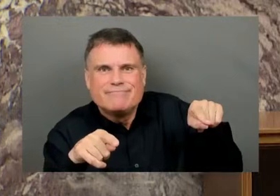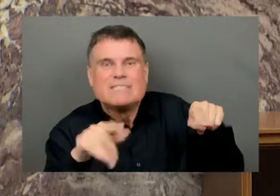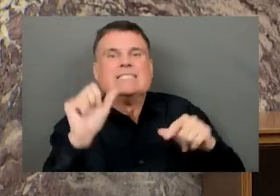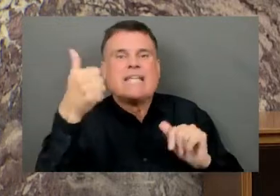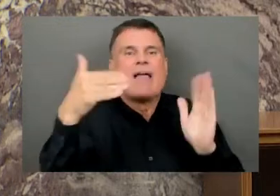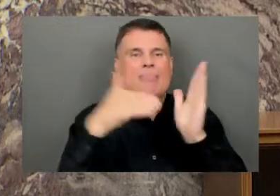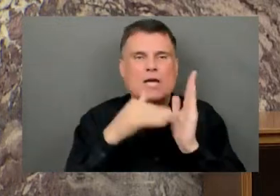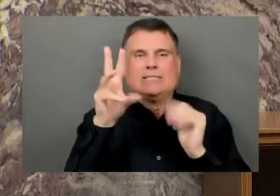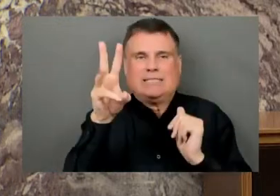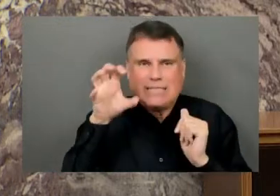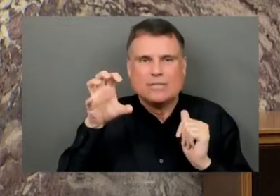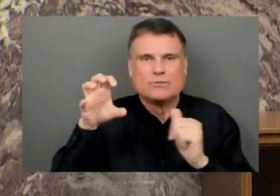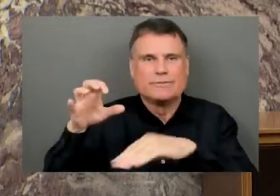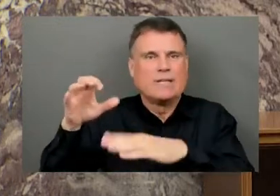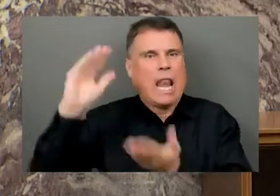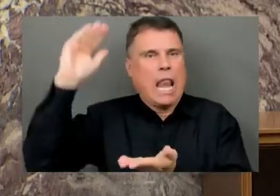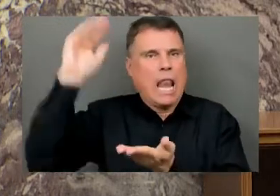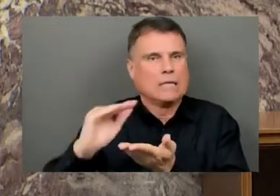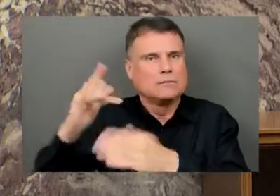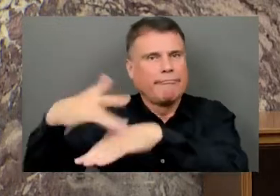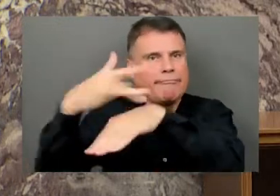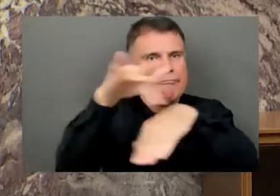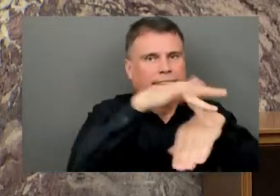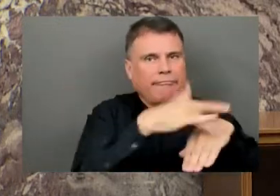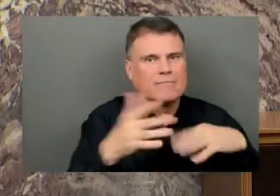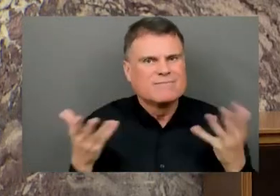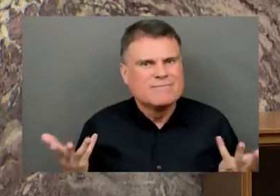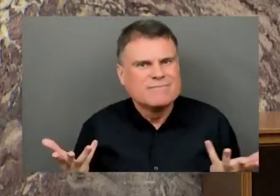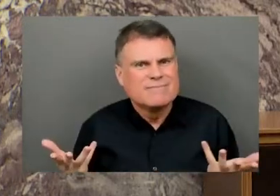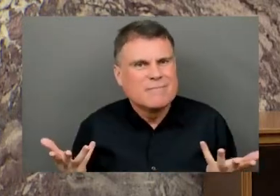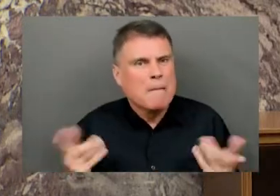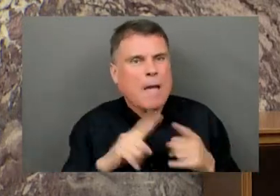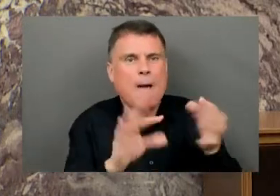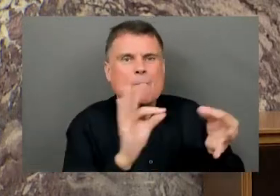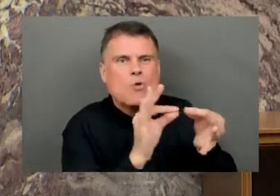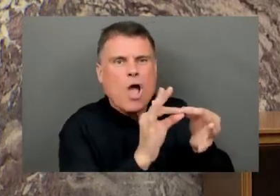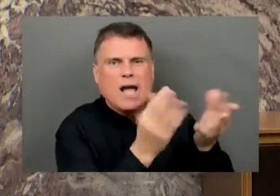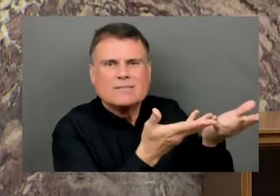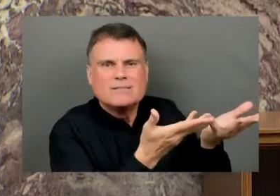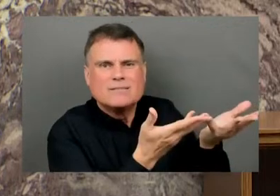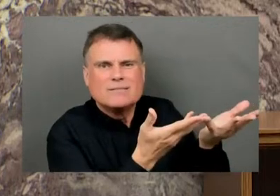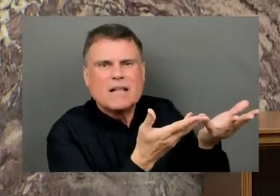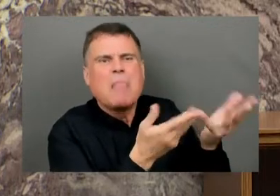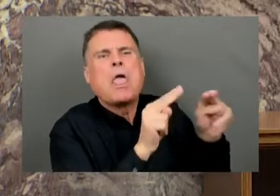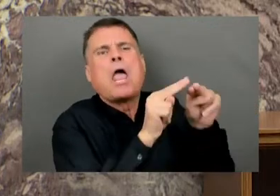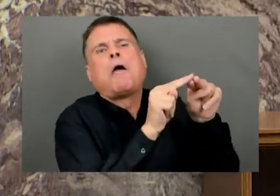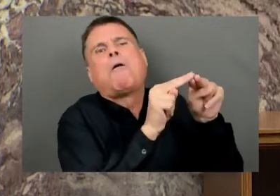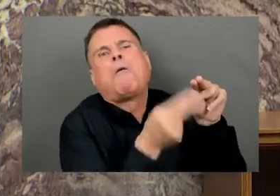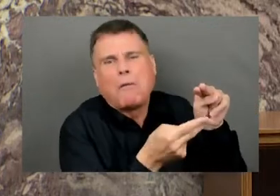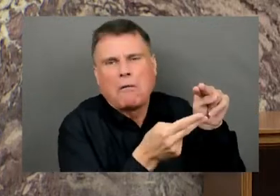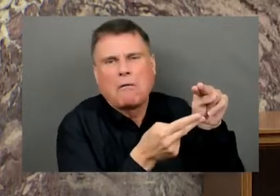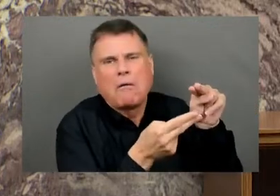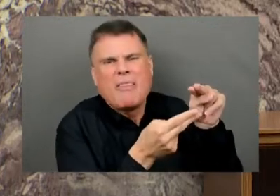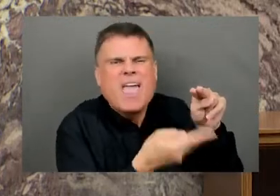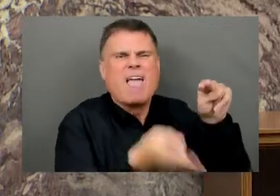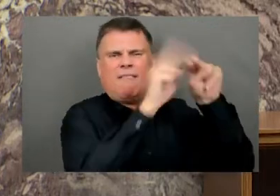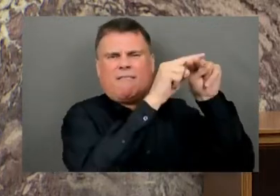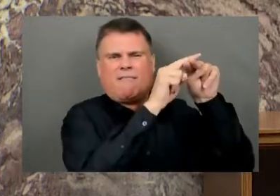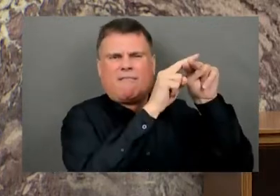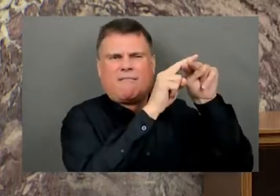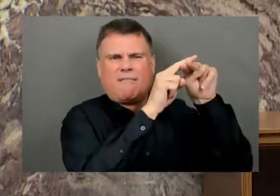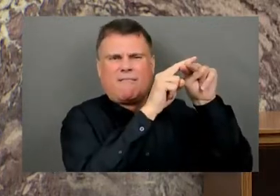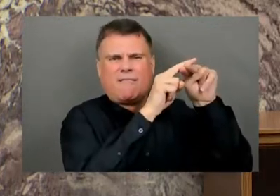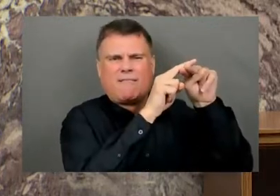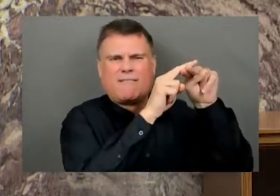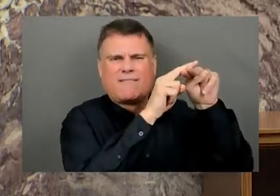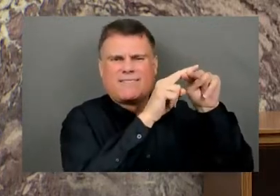gave back a pittance to and lowered by 25%. This NDP government Only this NDP government could attempt